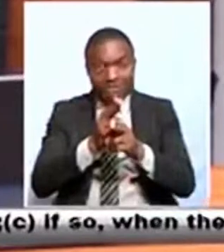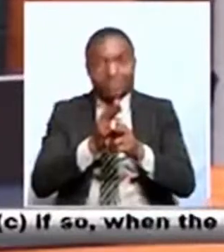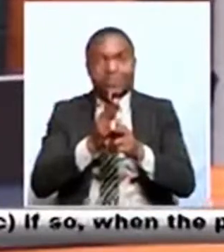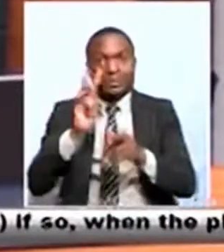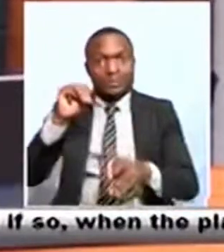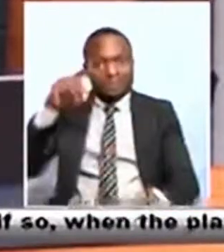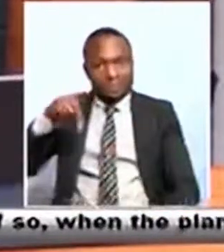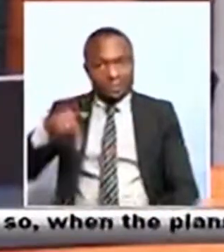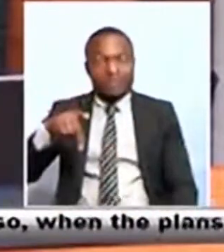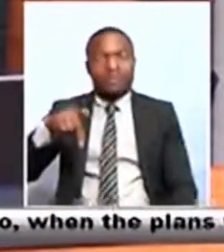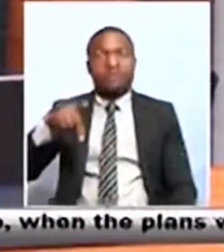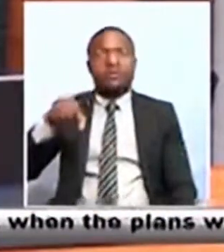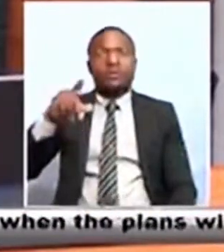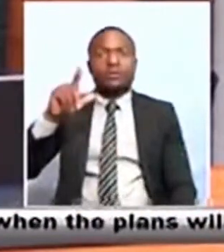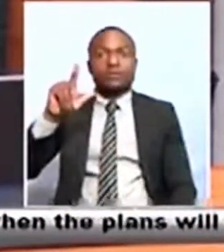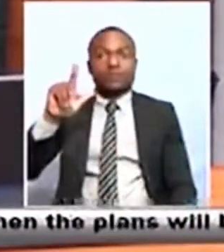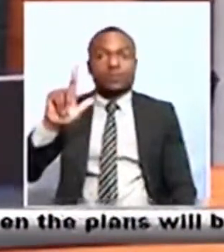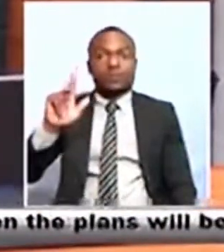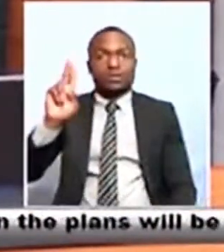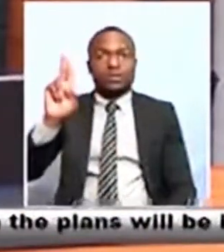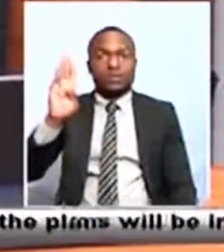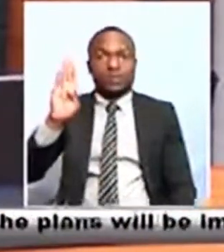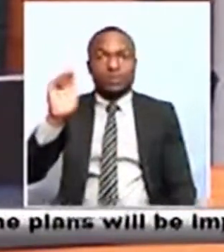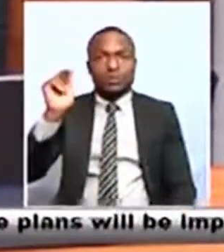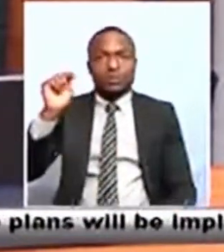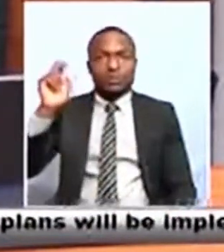for Lubasenchi.